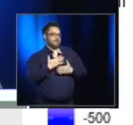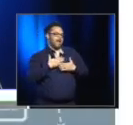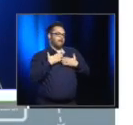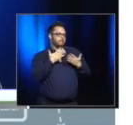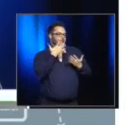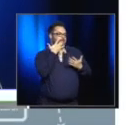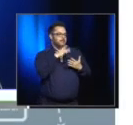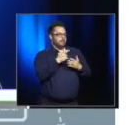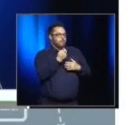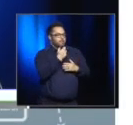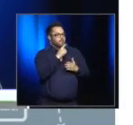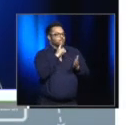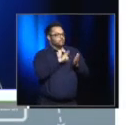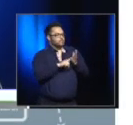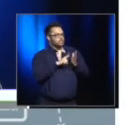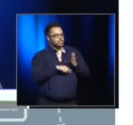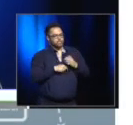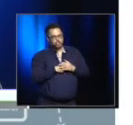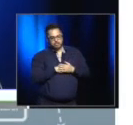serendipitous bit of research.